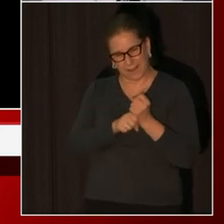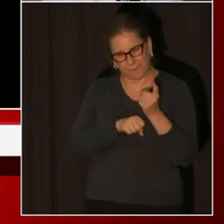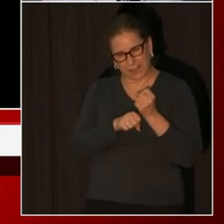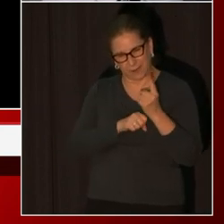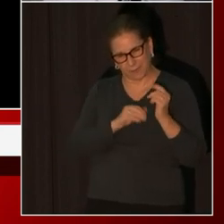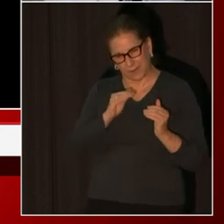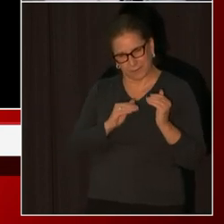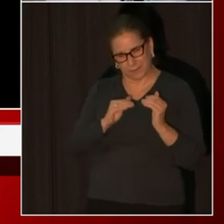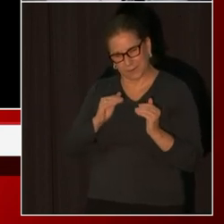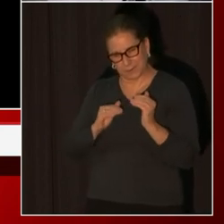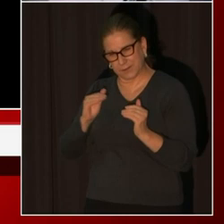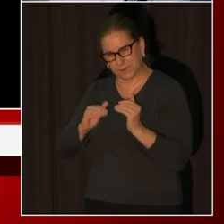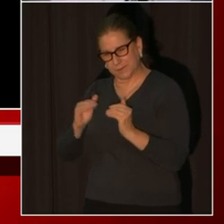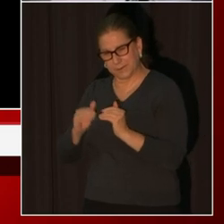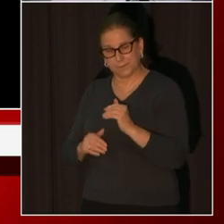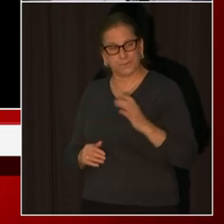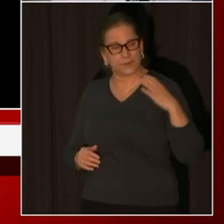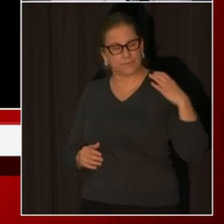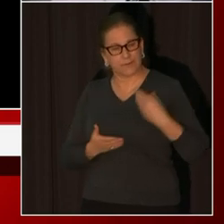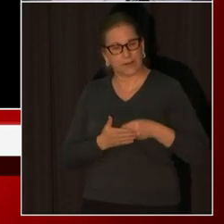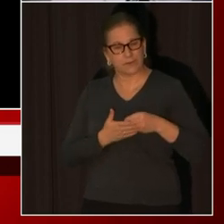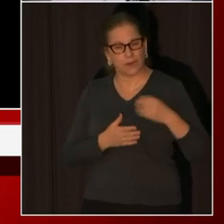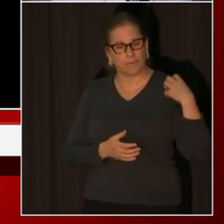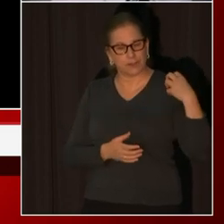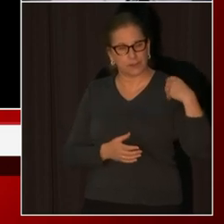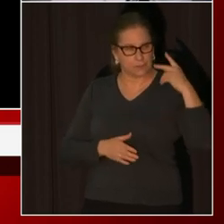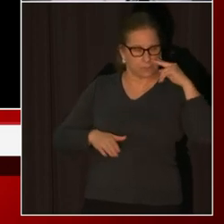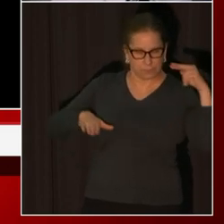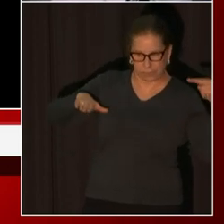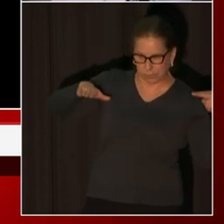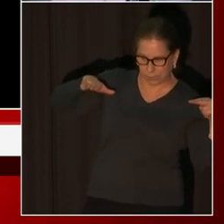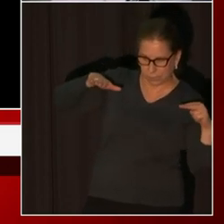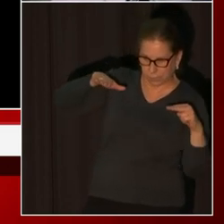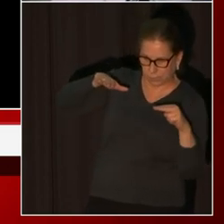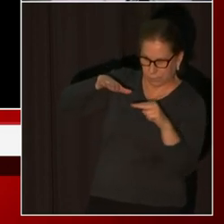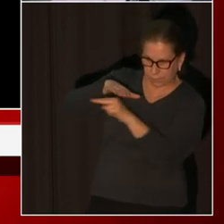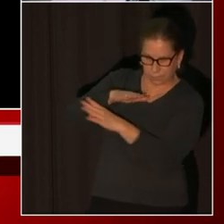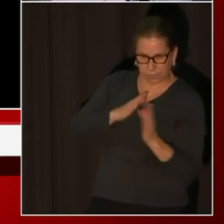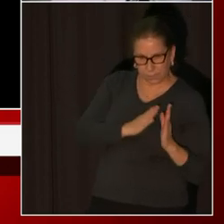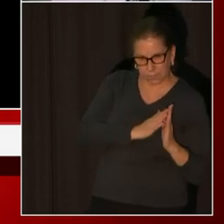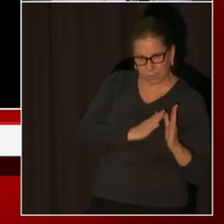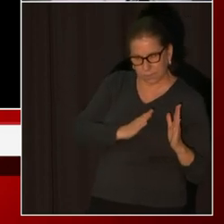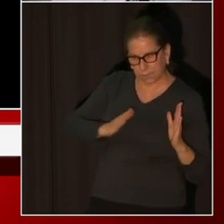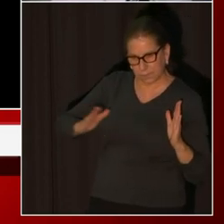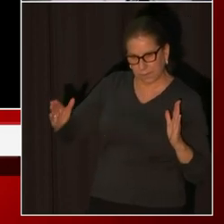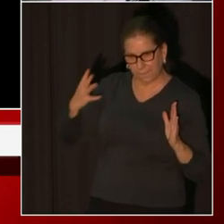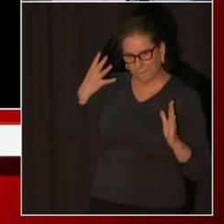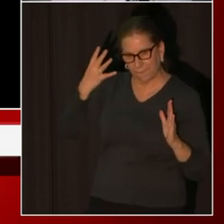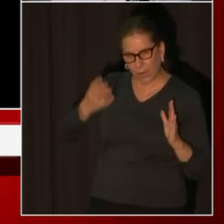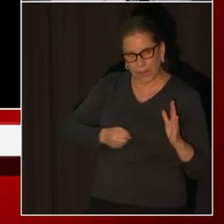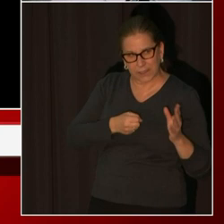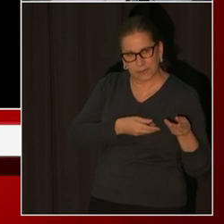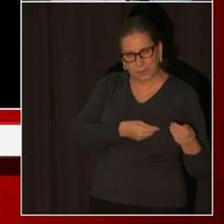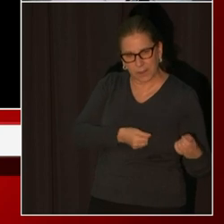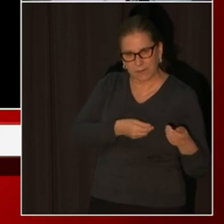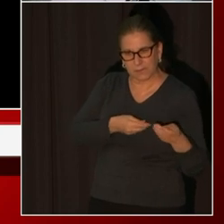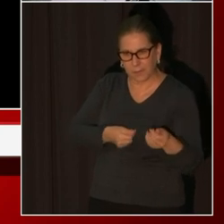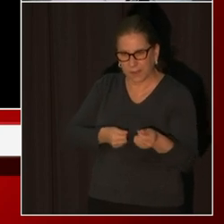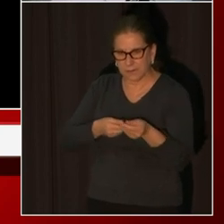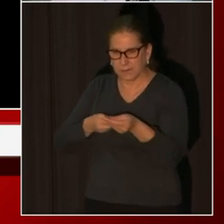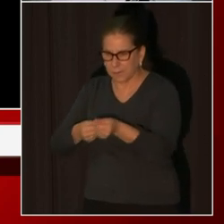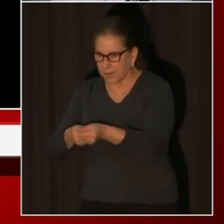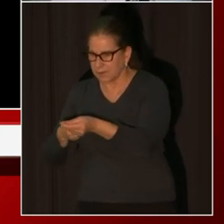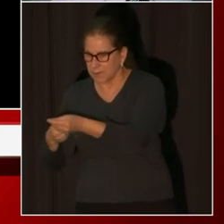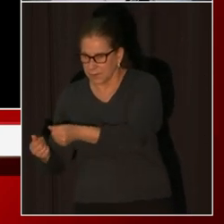this 4-year horizon. He also forecasts expenses, and in each of those years, we have to be in balance. We also prepare